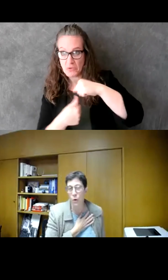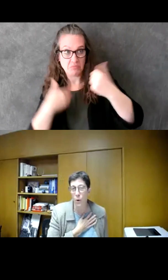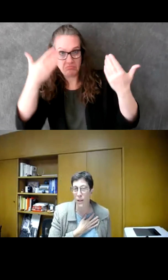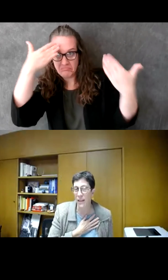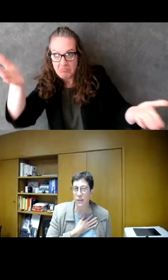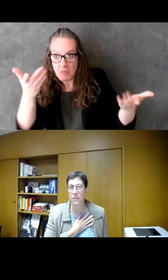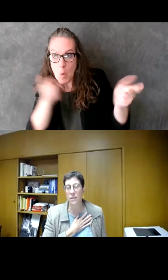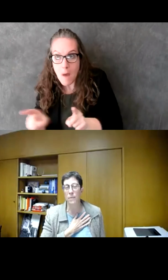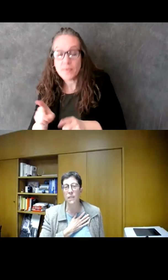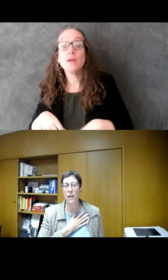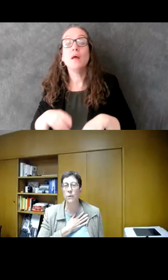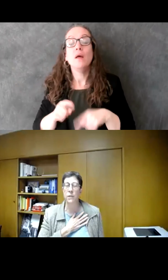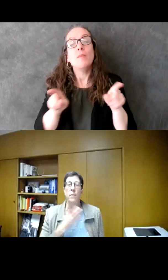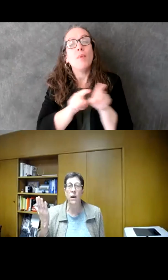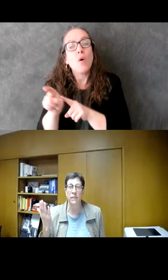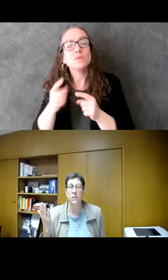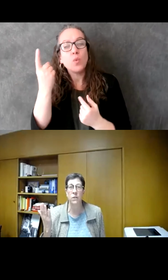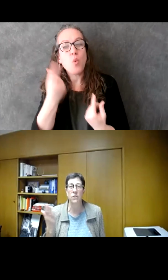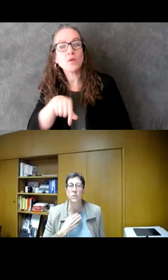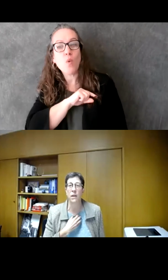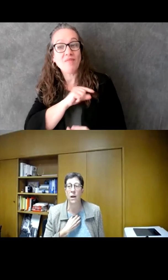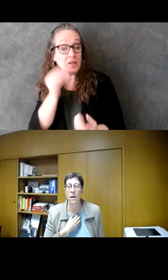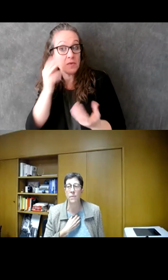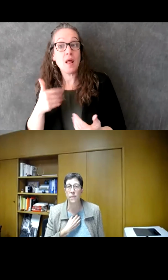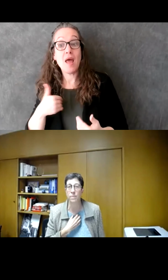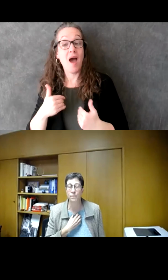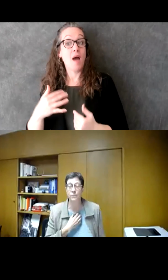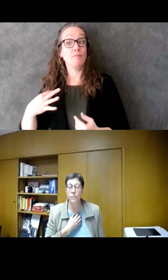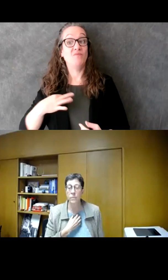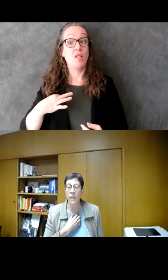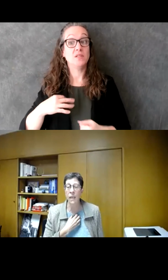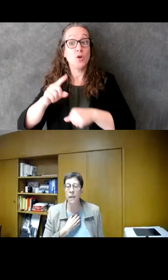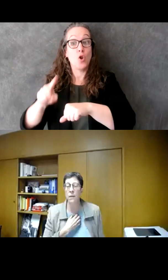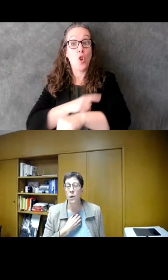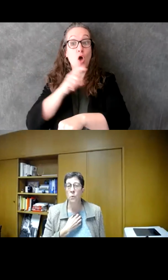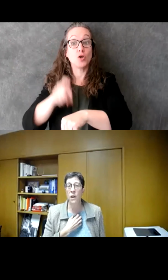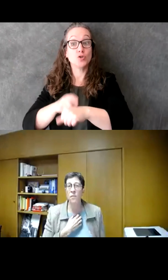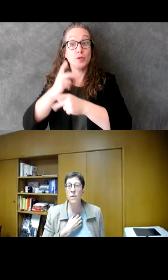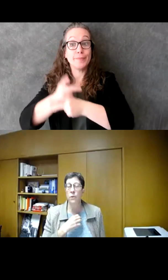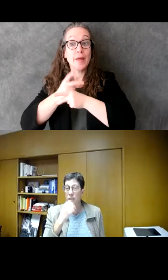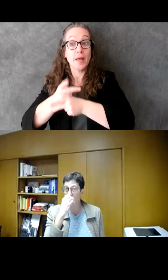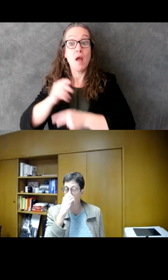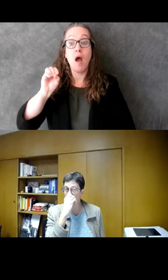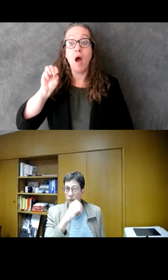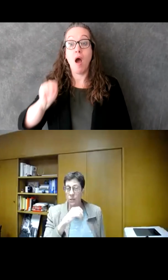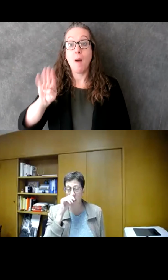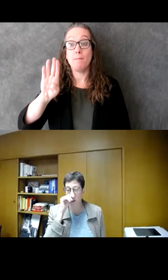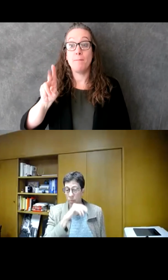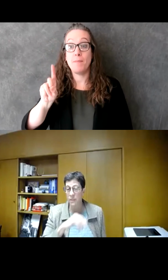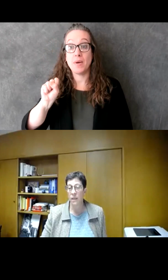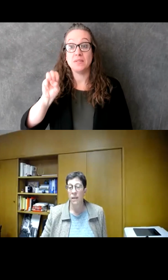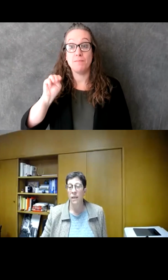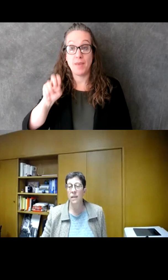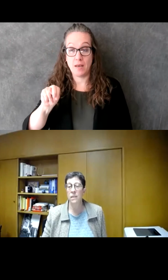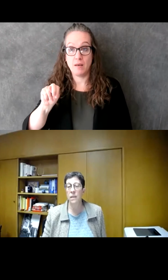important qualifications to be talking to you is I'm a volunteer long-term care ombudsman. And what I've been noticing in nursing